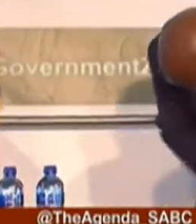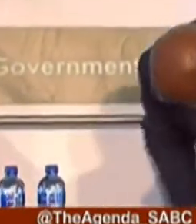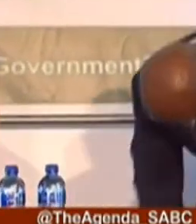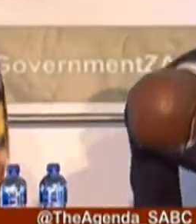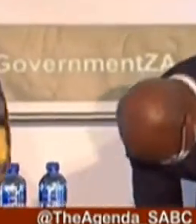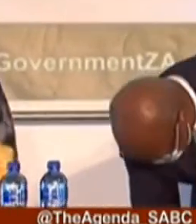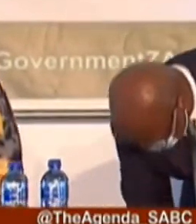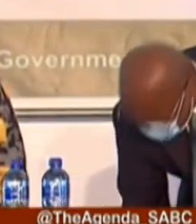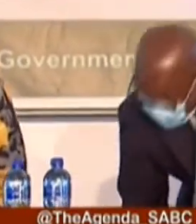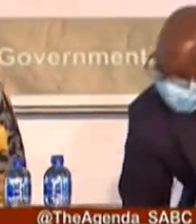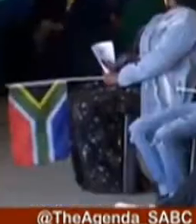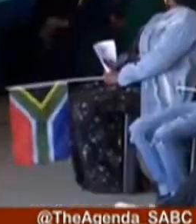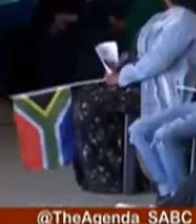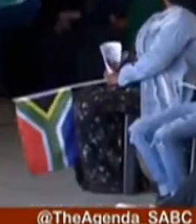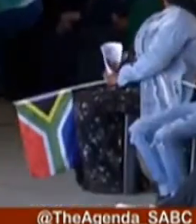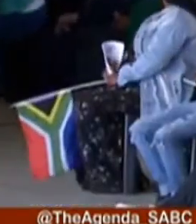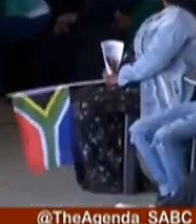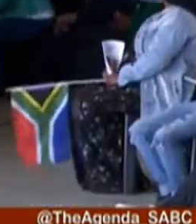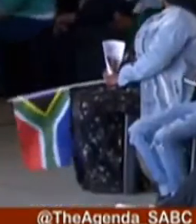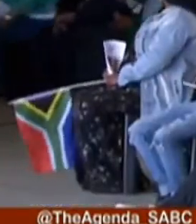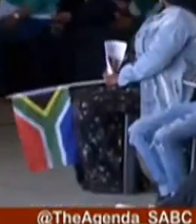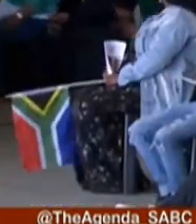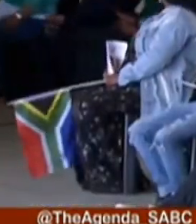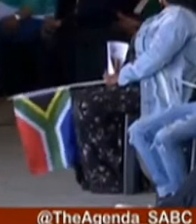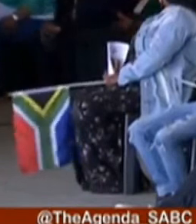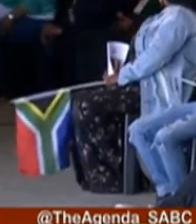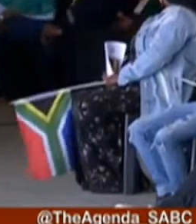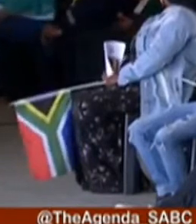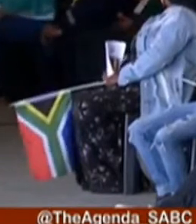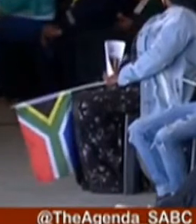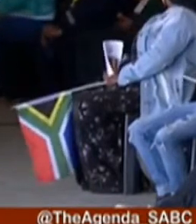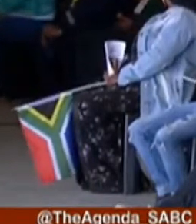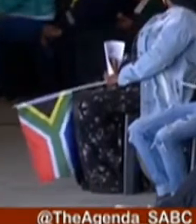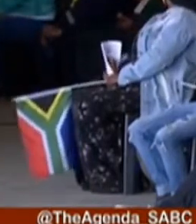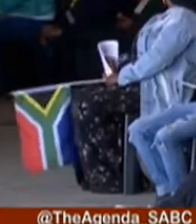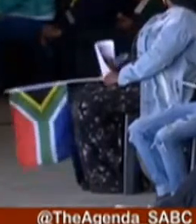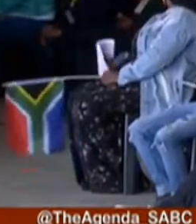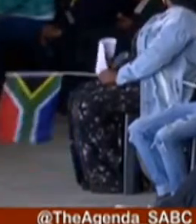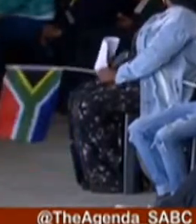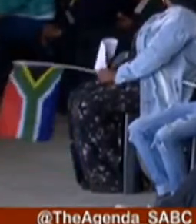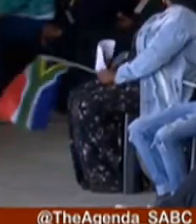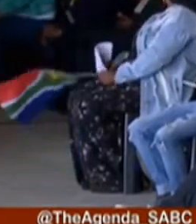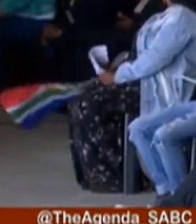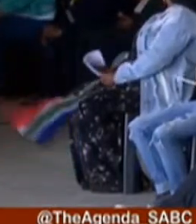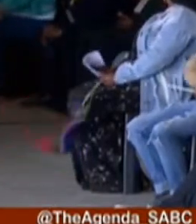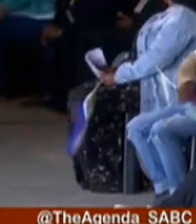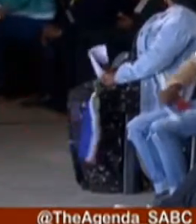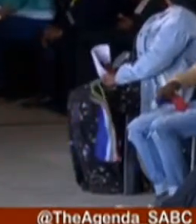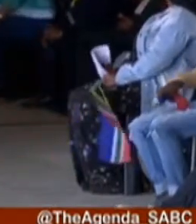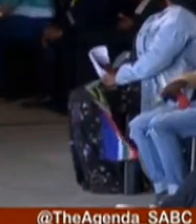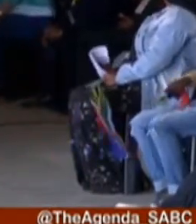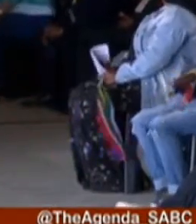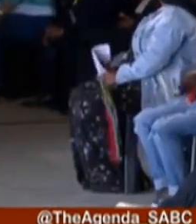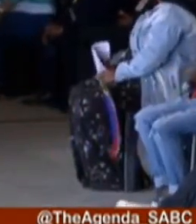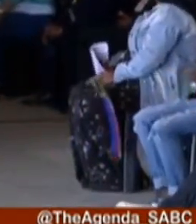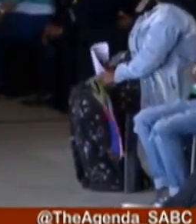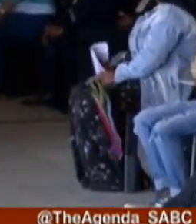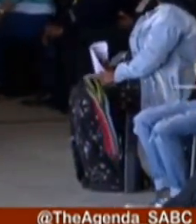you. Tebo. Batu, Babu Asena,